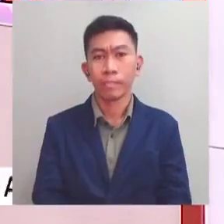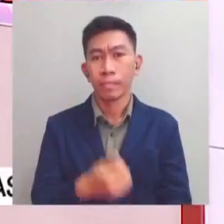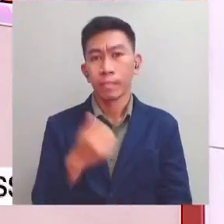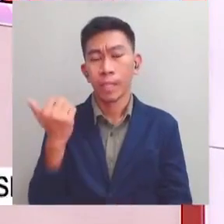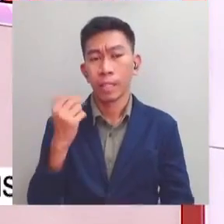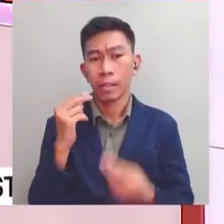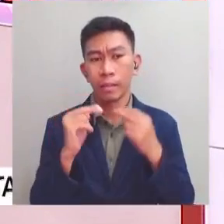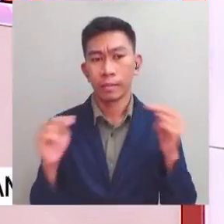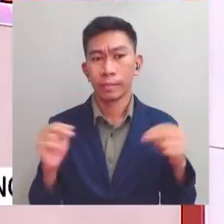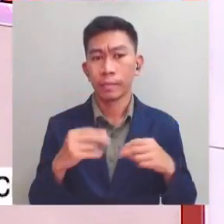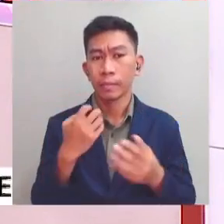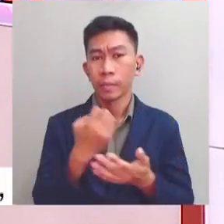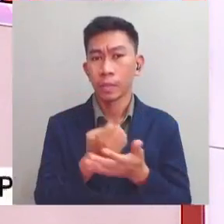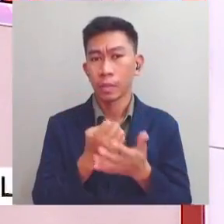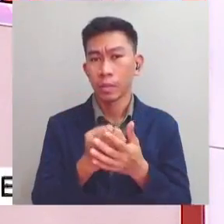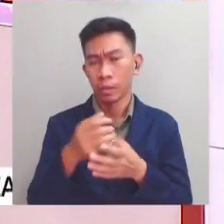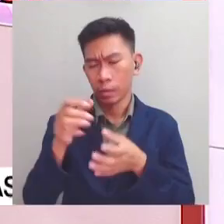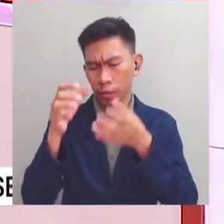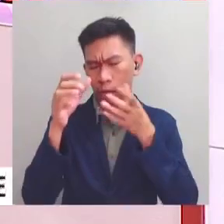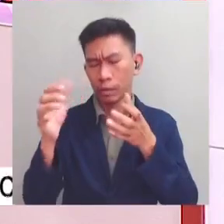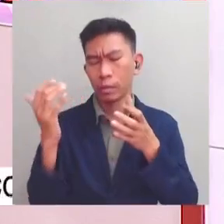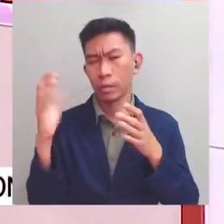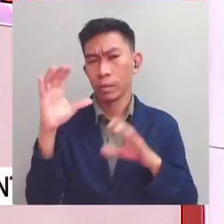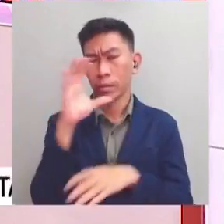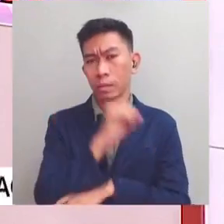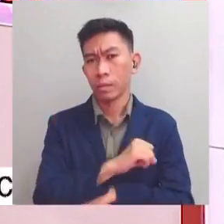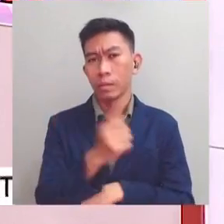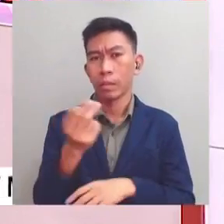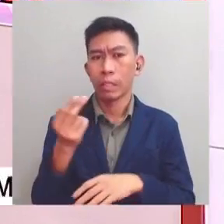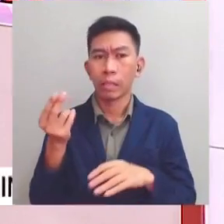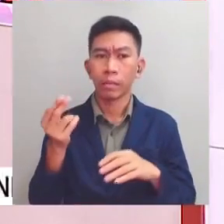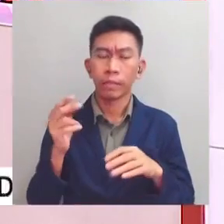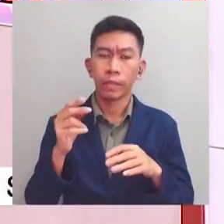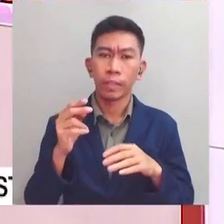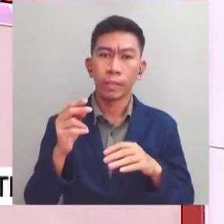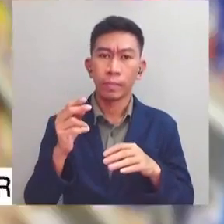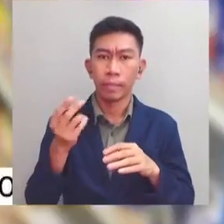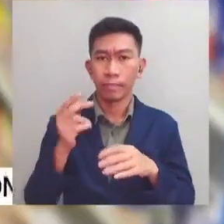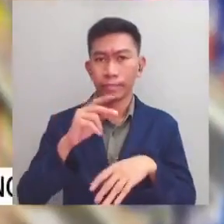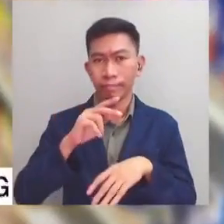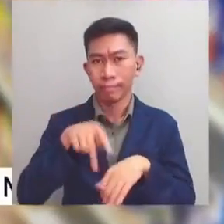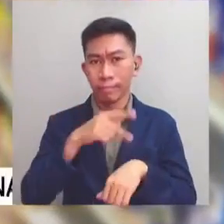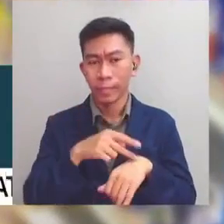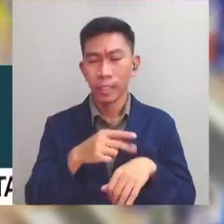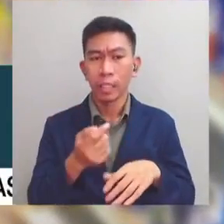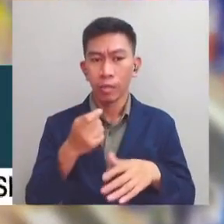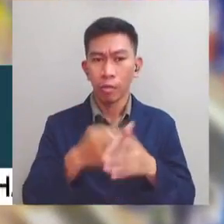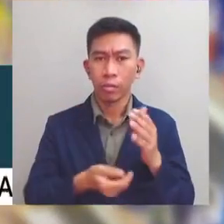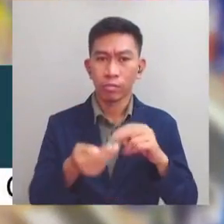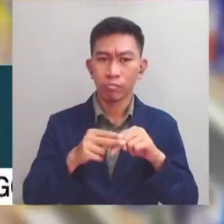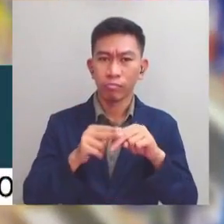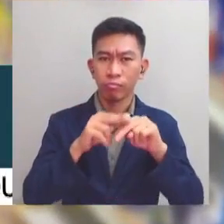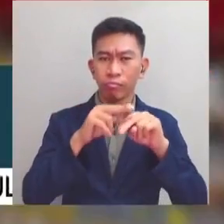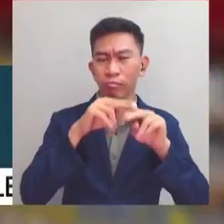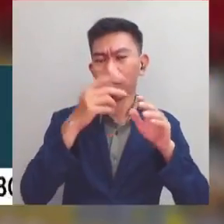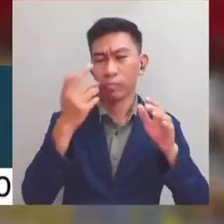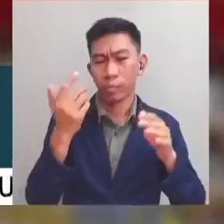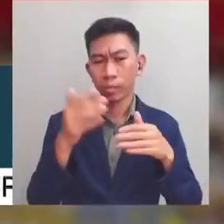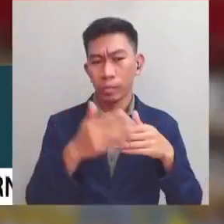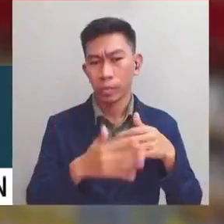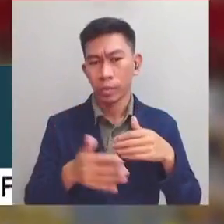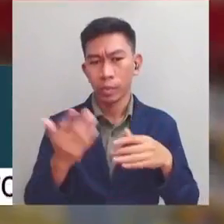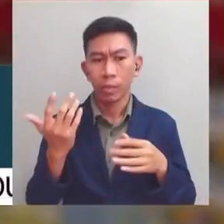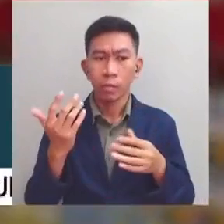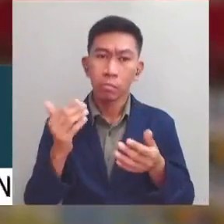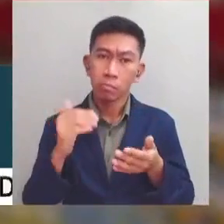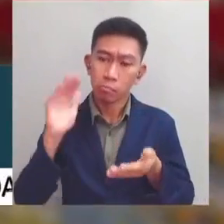Philippine inflation in July eased for a sixth straight month, with some even seeing headline inflation falling below 5%